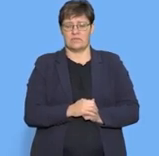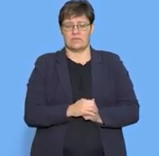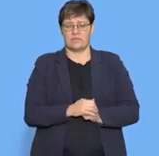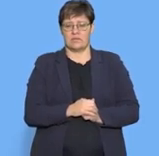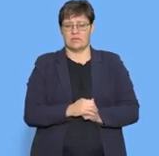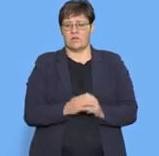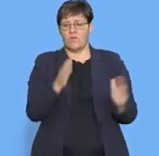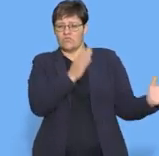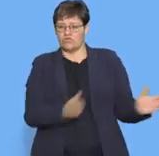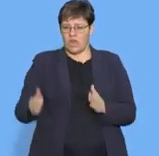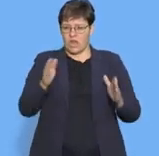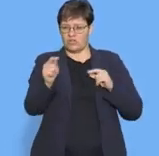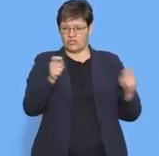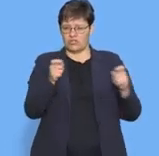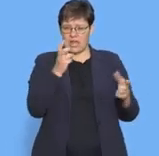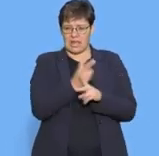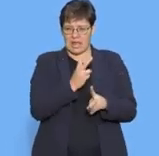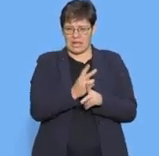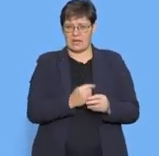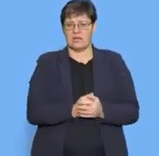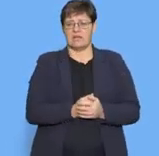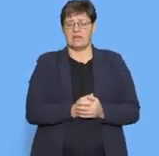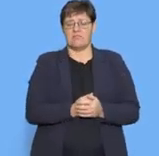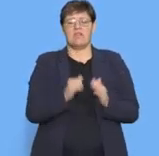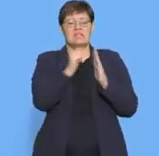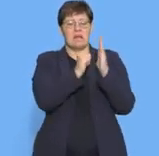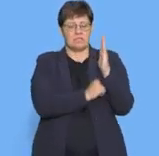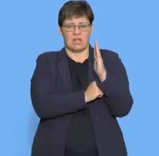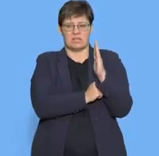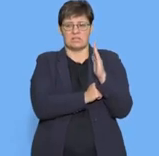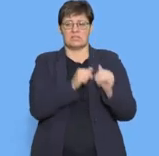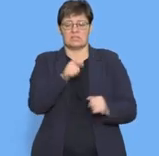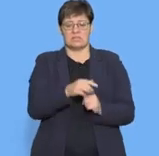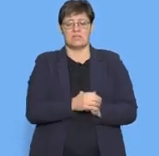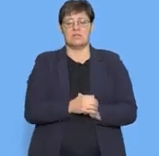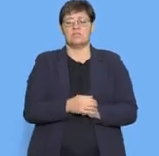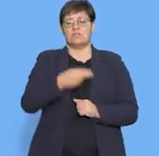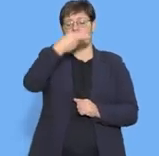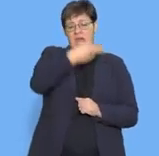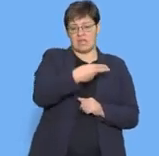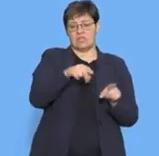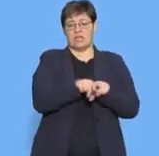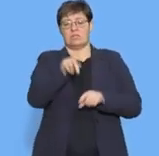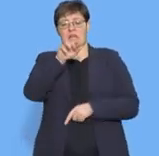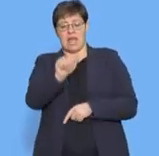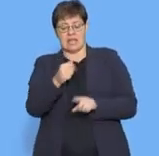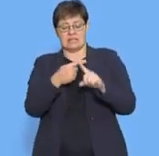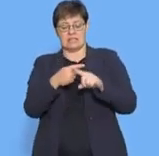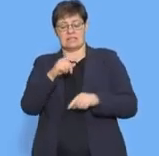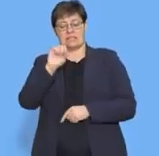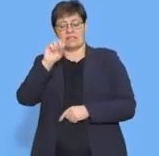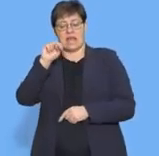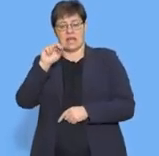Now, we're going to just rearrange that again, just to make H the subject of our formula, and we're going to end up with H is equal to A sine